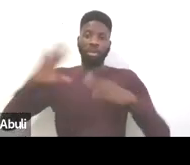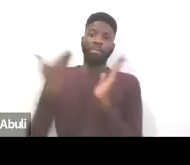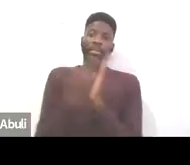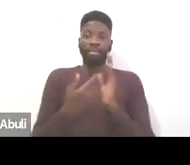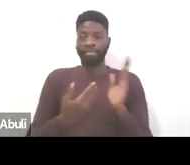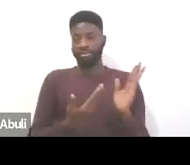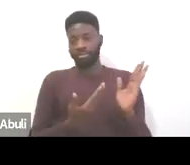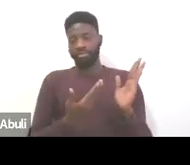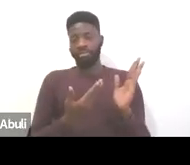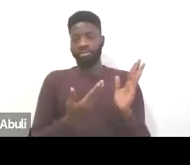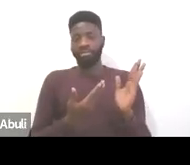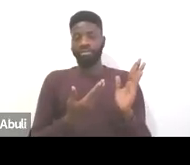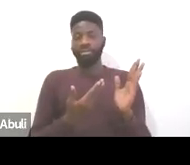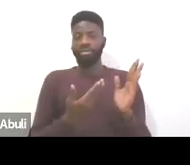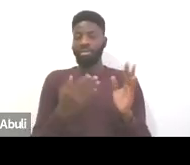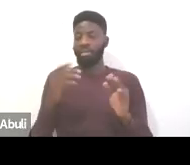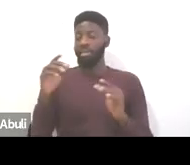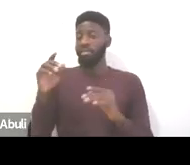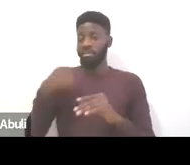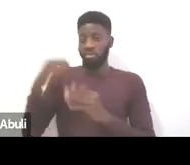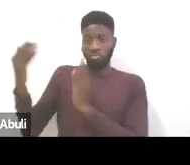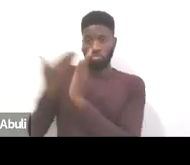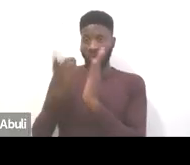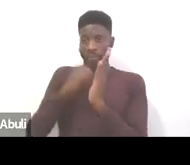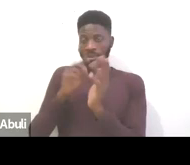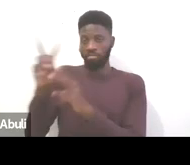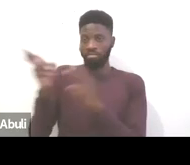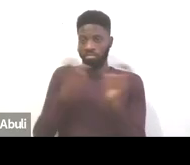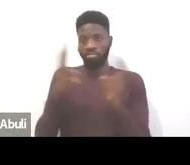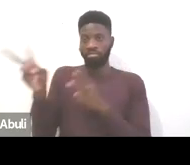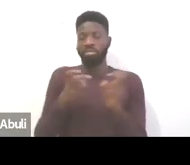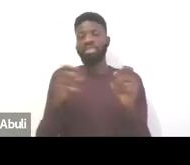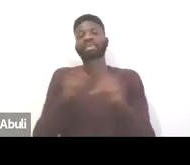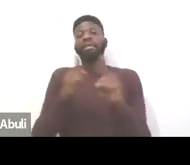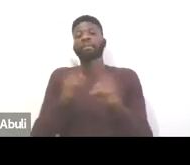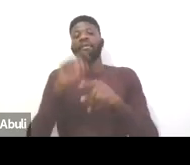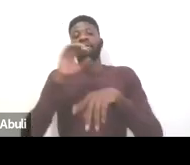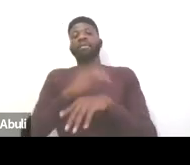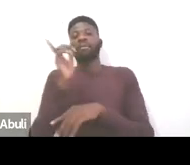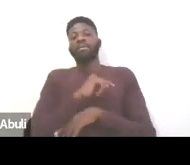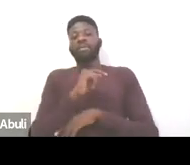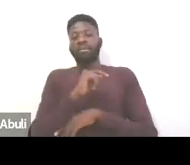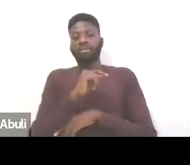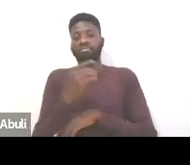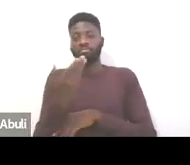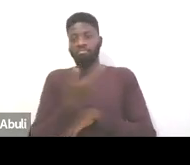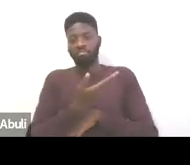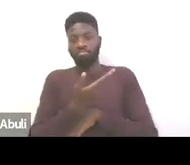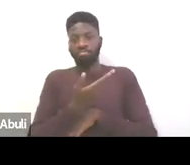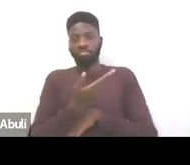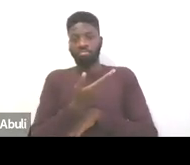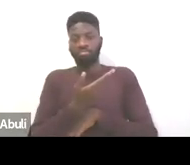a replica of exactly Kenya nilipata for a job position I'd advertised for. The position was